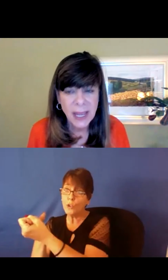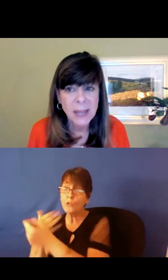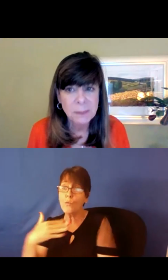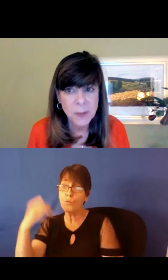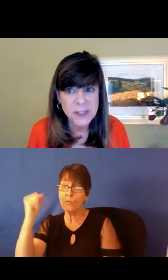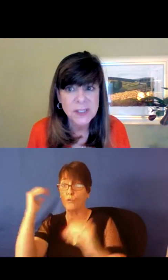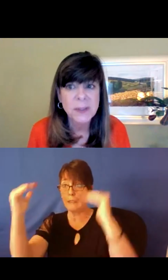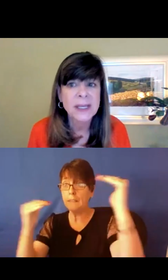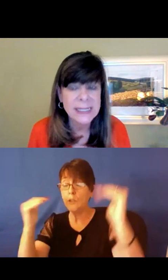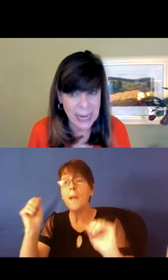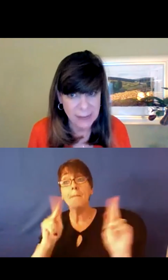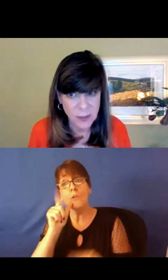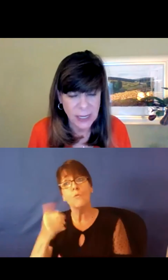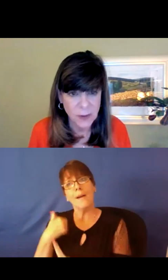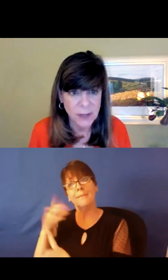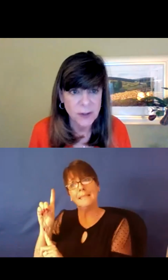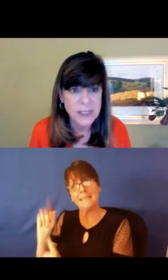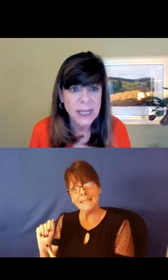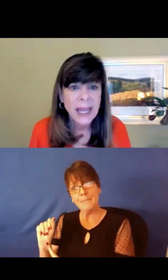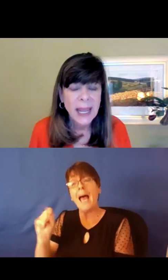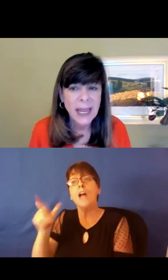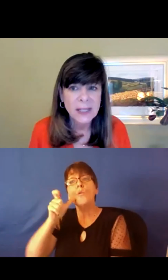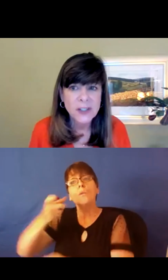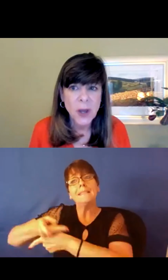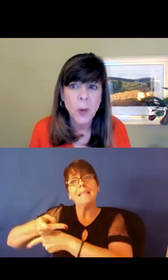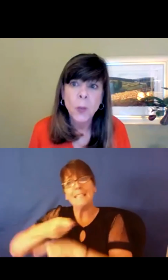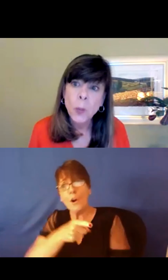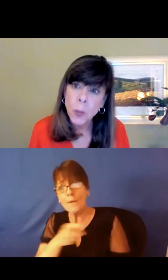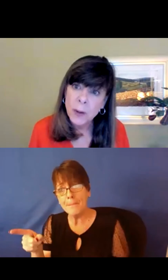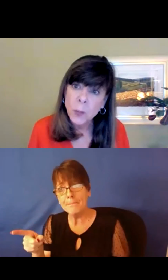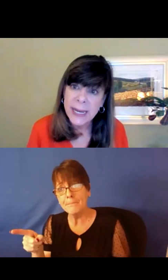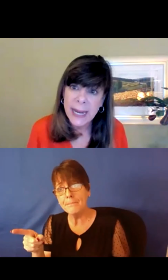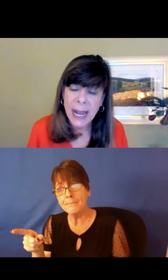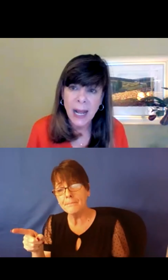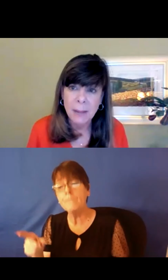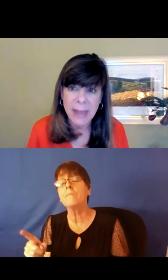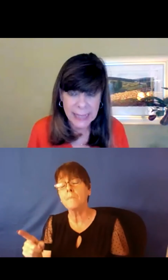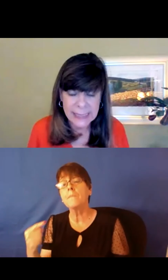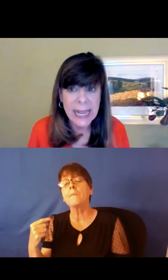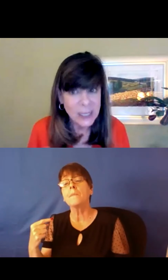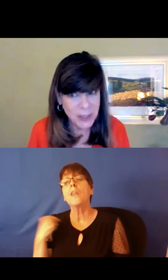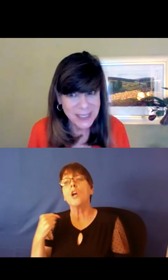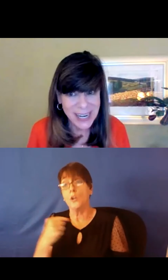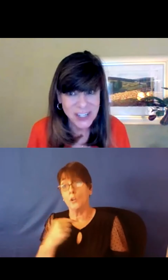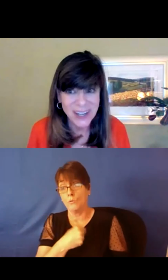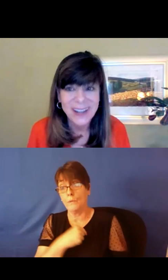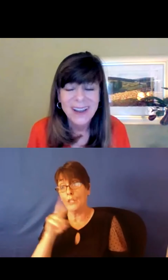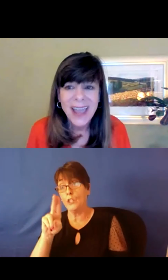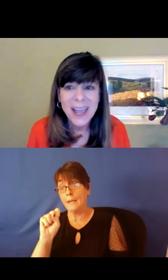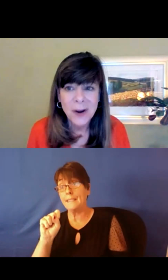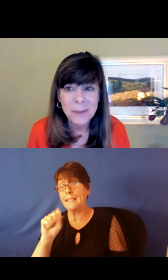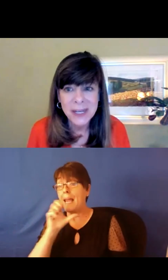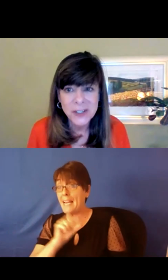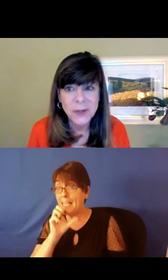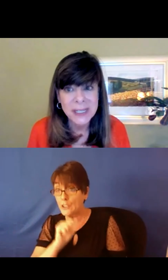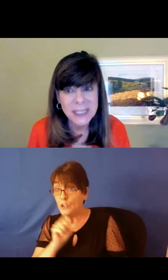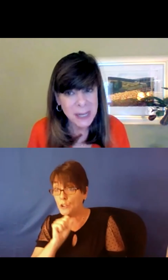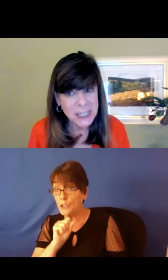adults and people with disabilities and their caregivers. And so we at US Aging